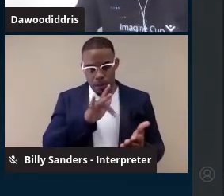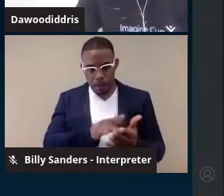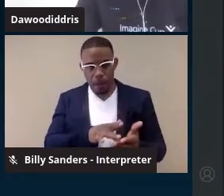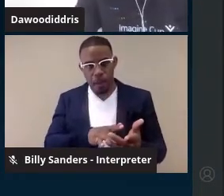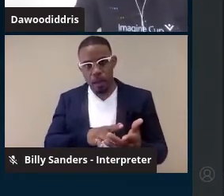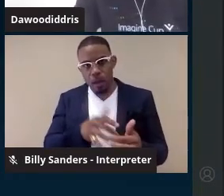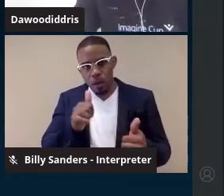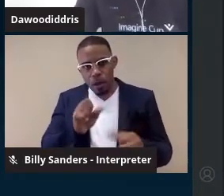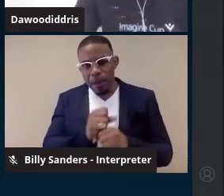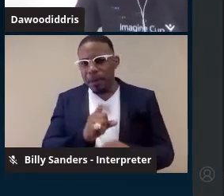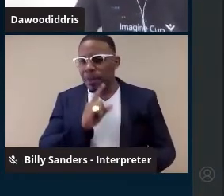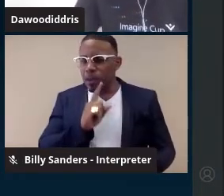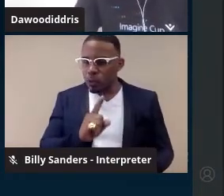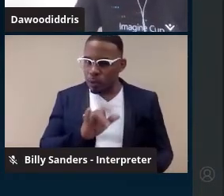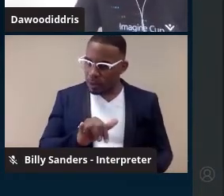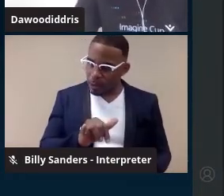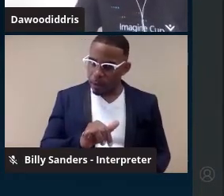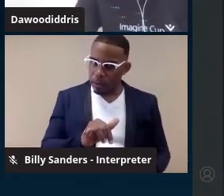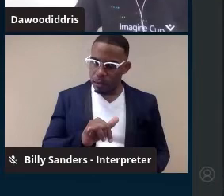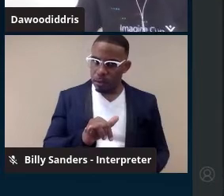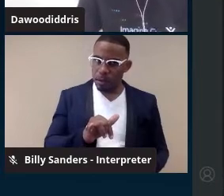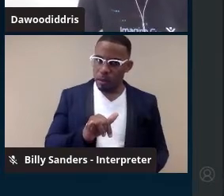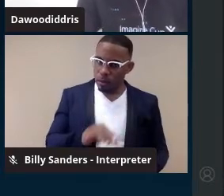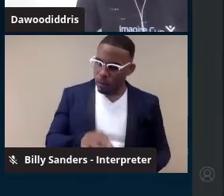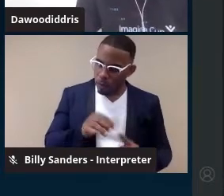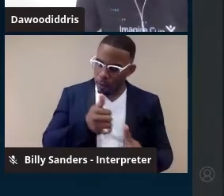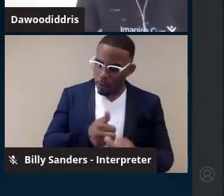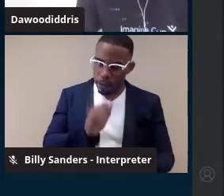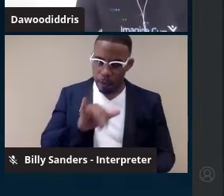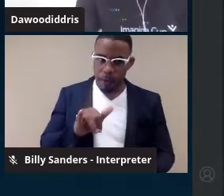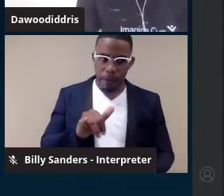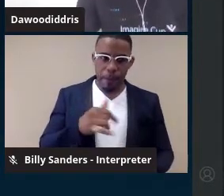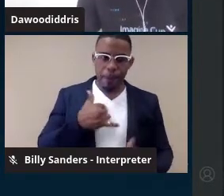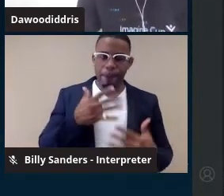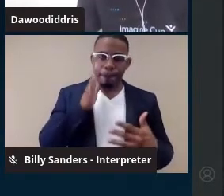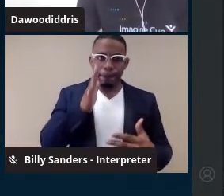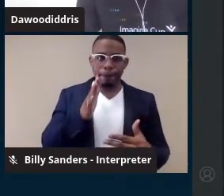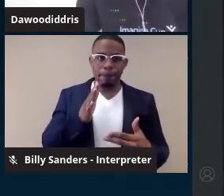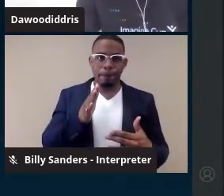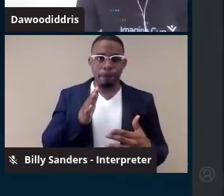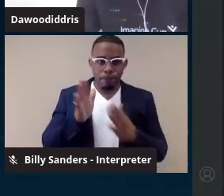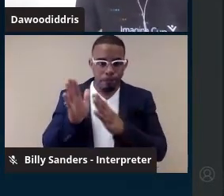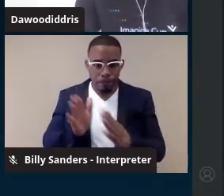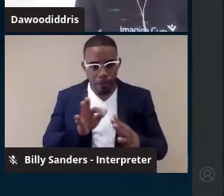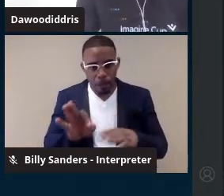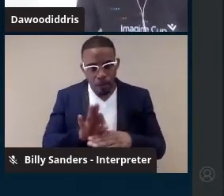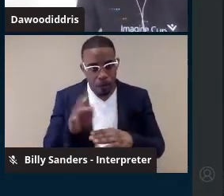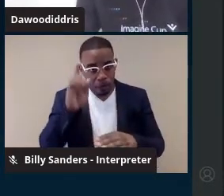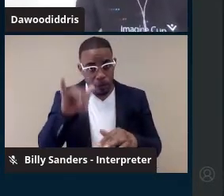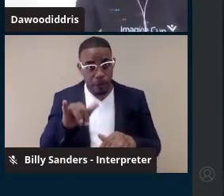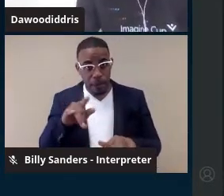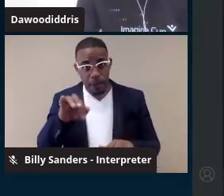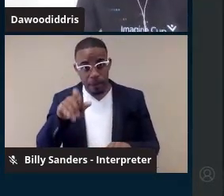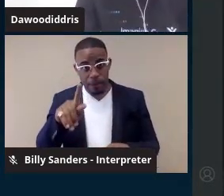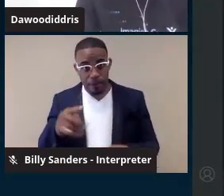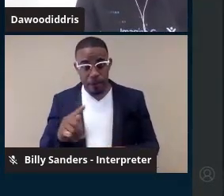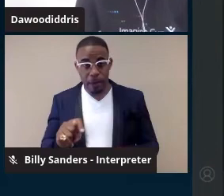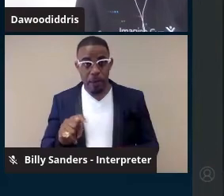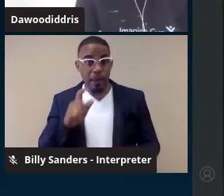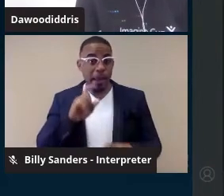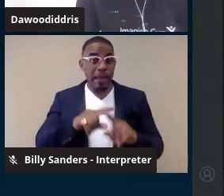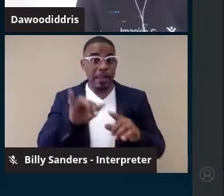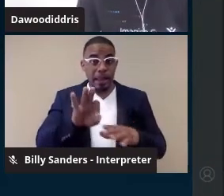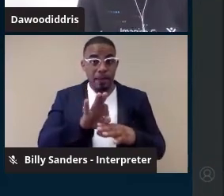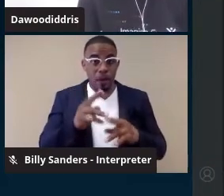please make sure that, you export the MongoDB for me, okay? So I'm going to declare a function called client. And this function